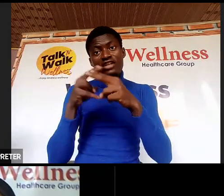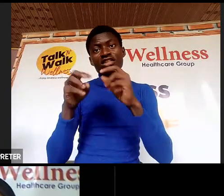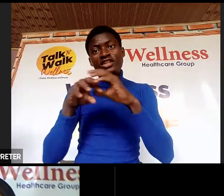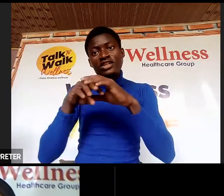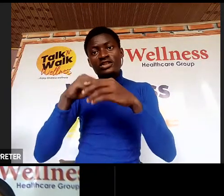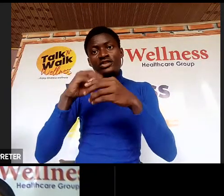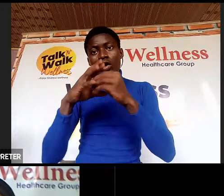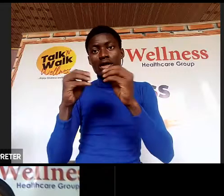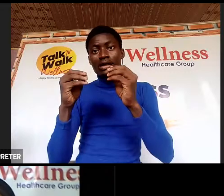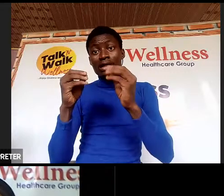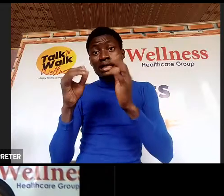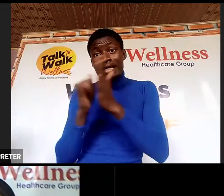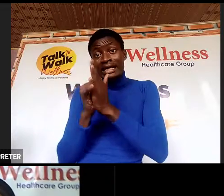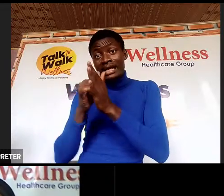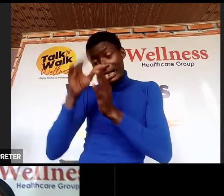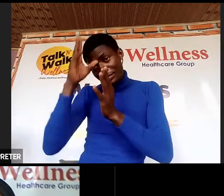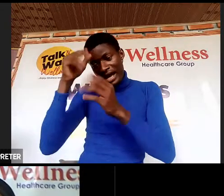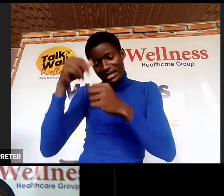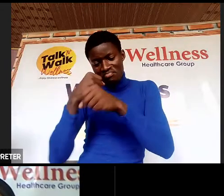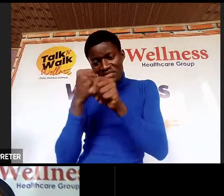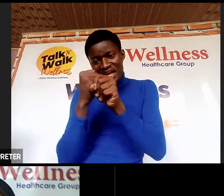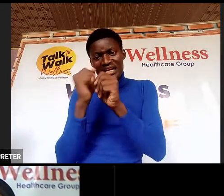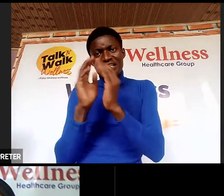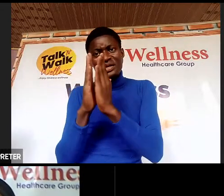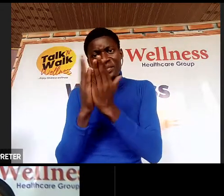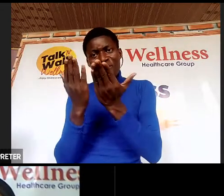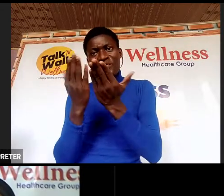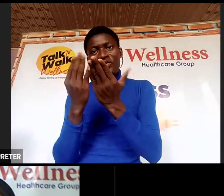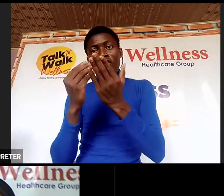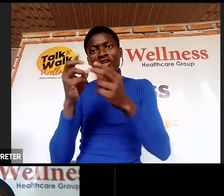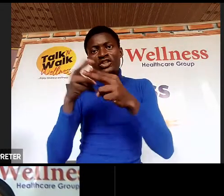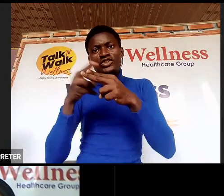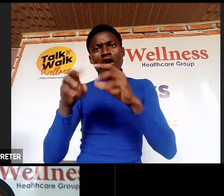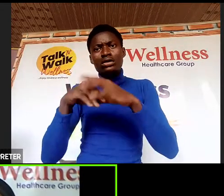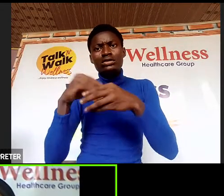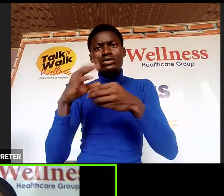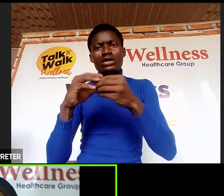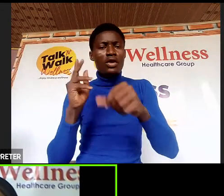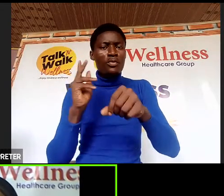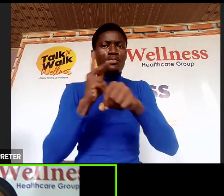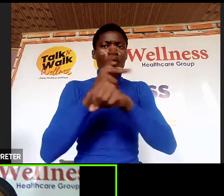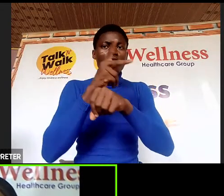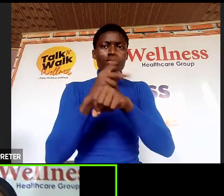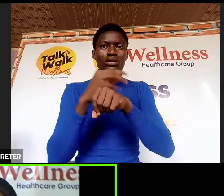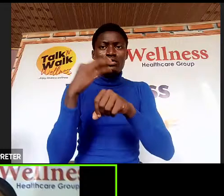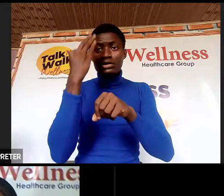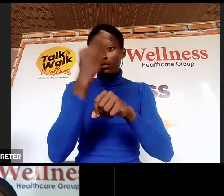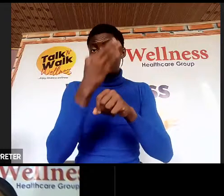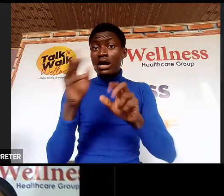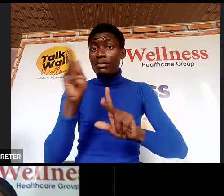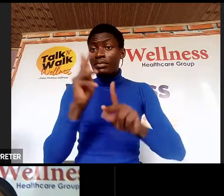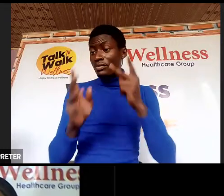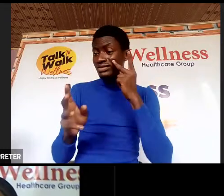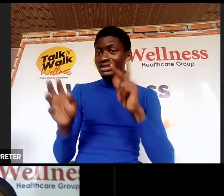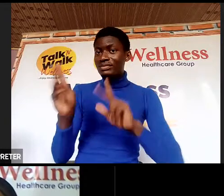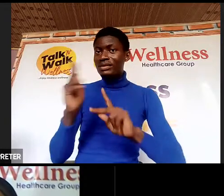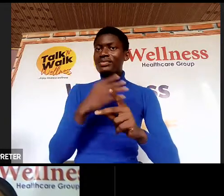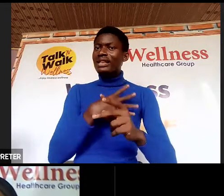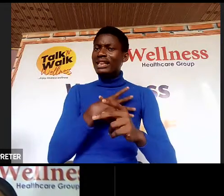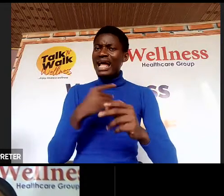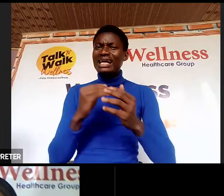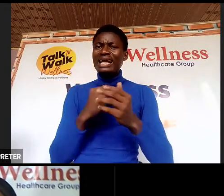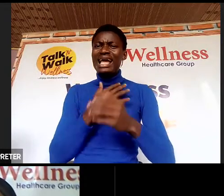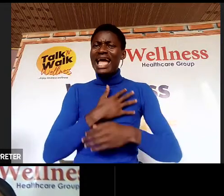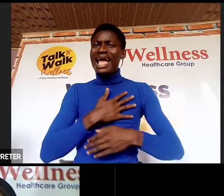at what is special to you that is different from you, and maybe based on your own experience or your network. I know a woman that used to work in a commercial